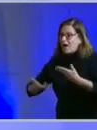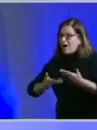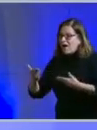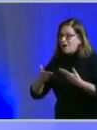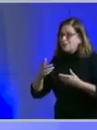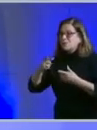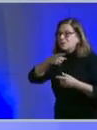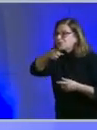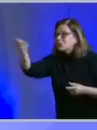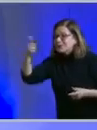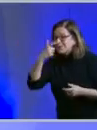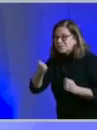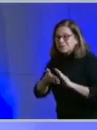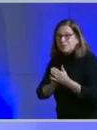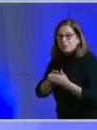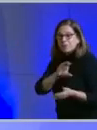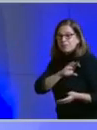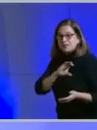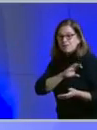go online,